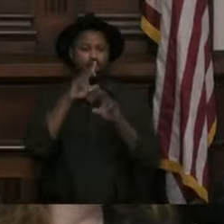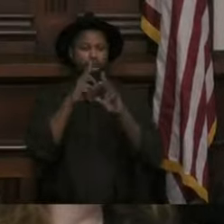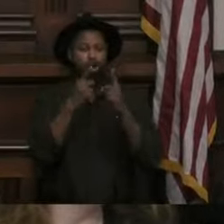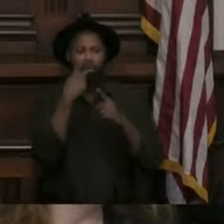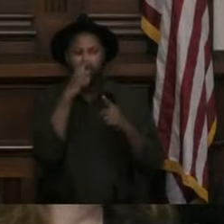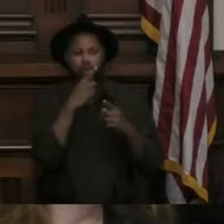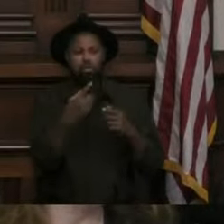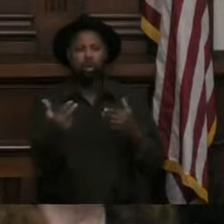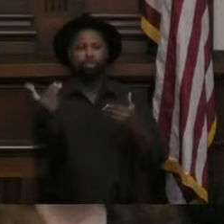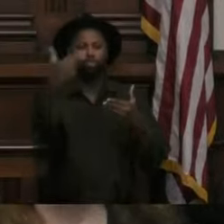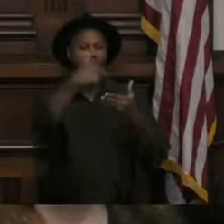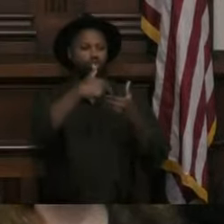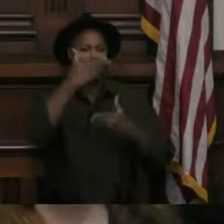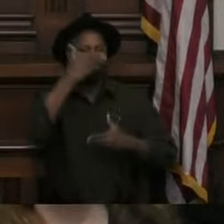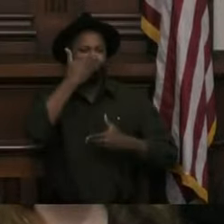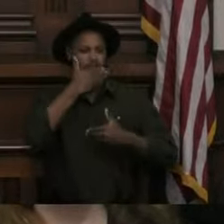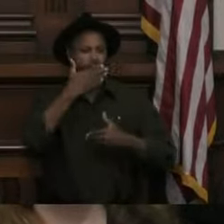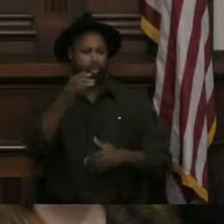the room?